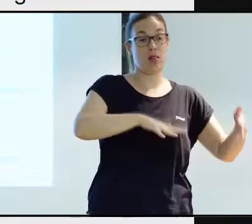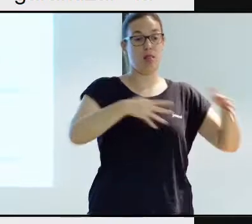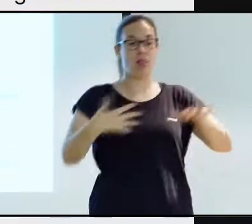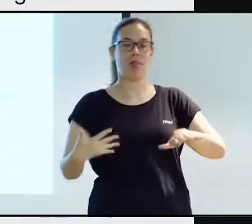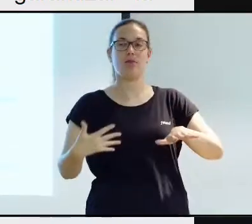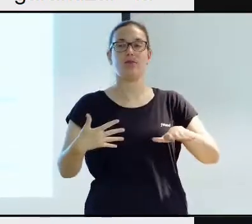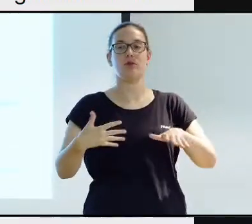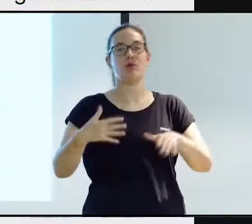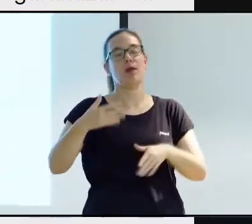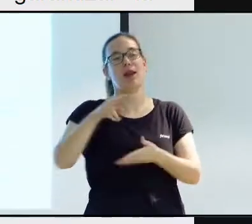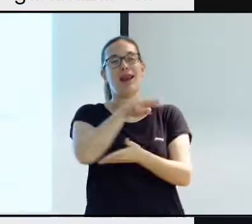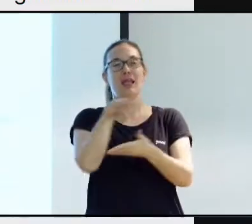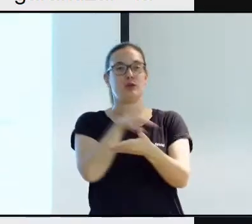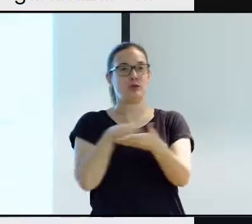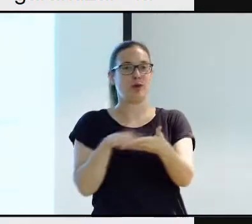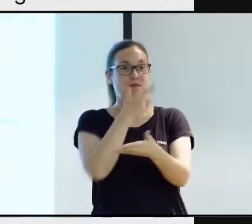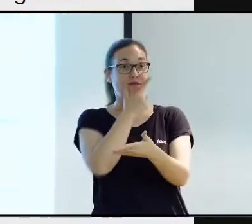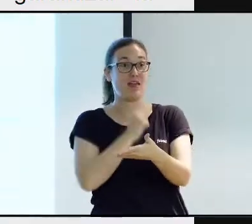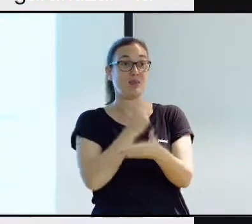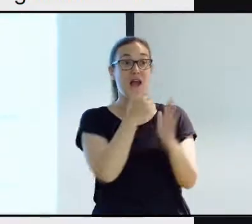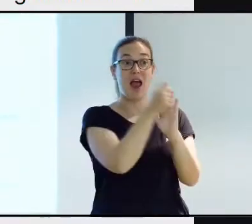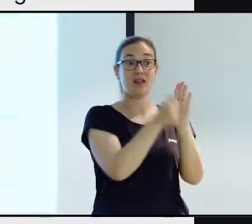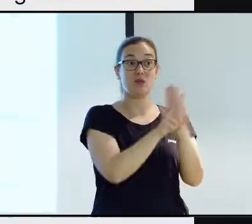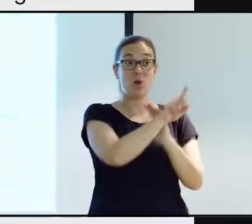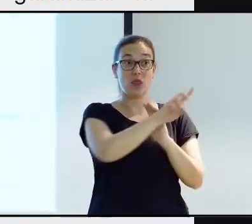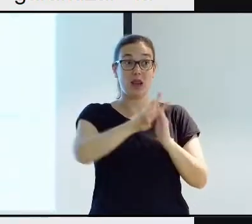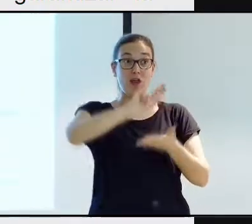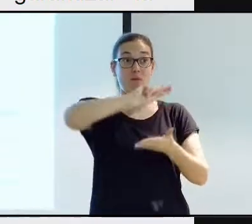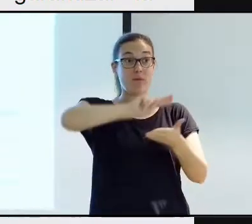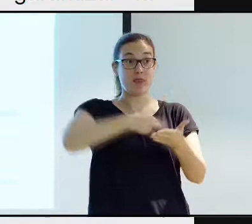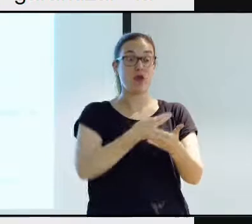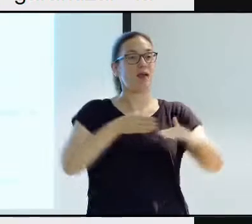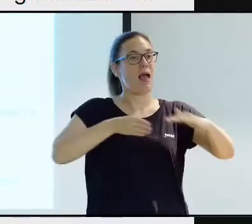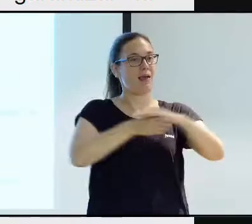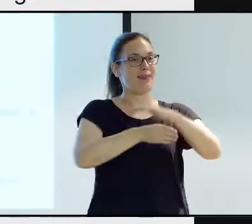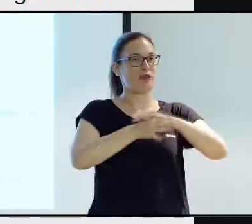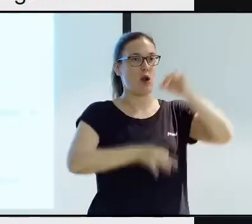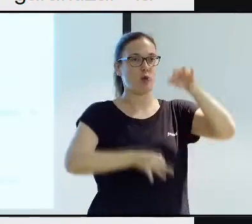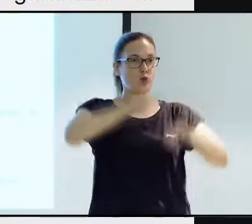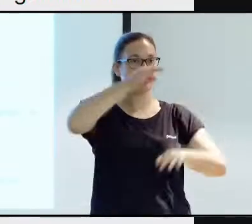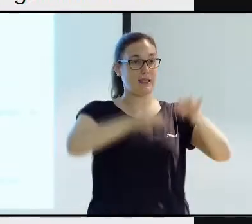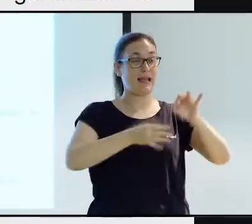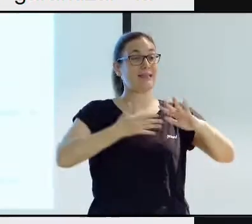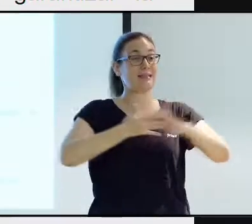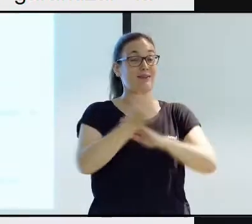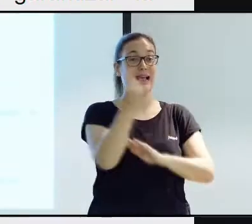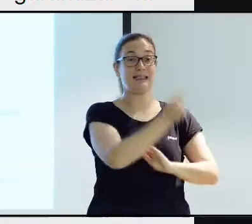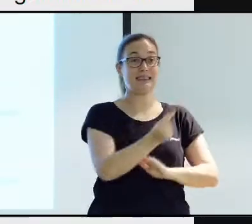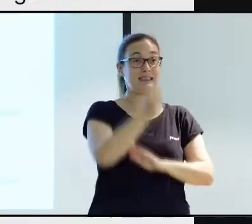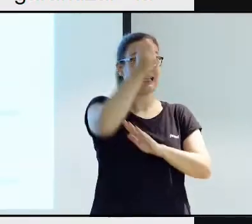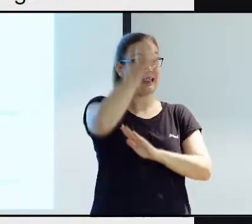we've seen that in a specific recent court case, then the judge actually